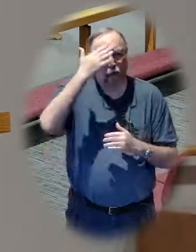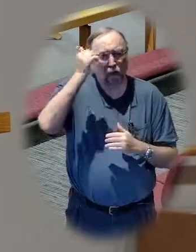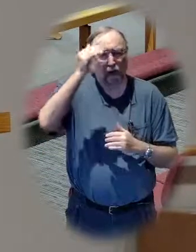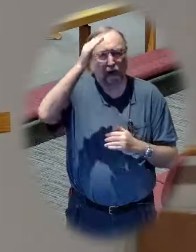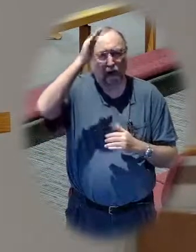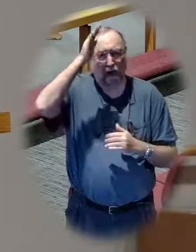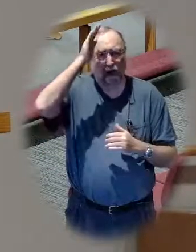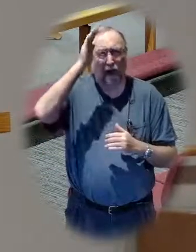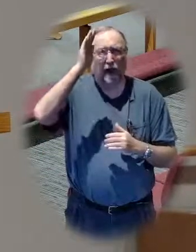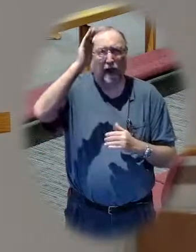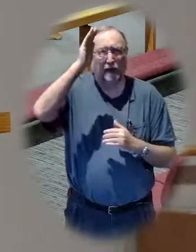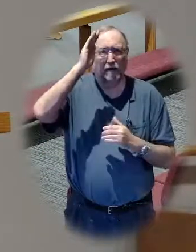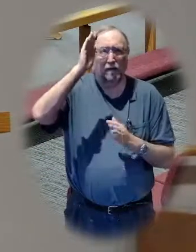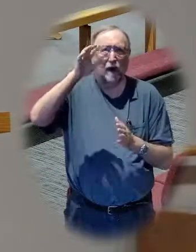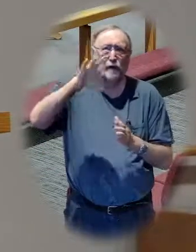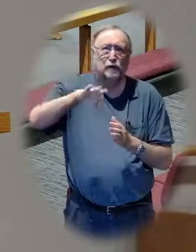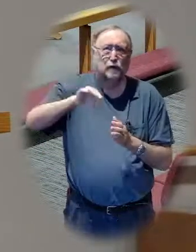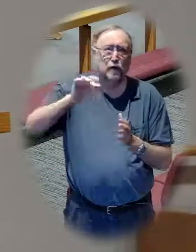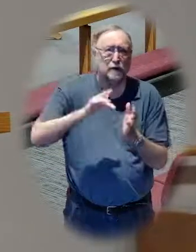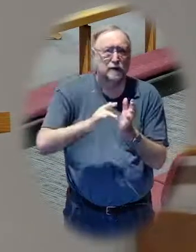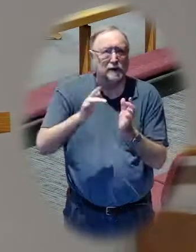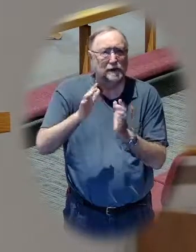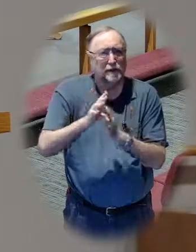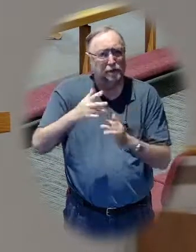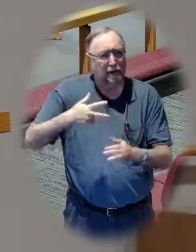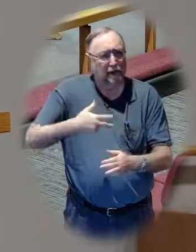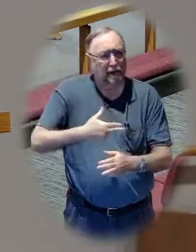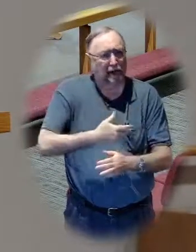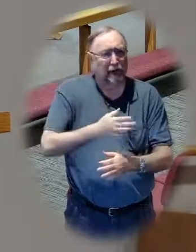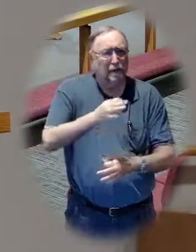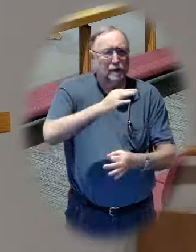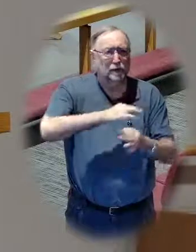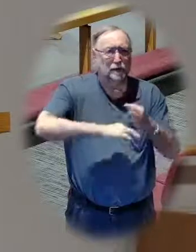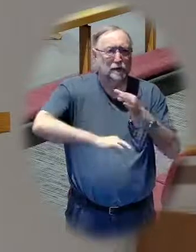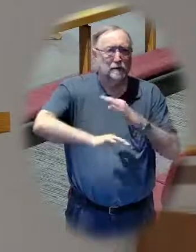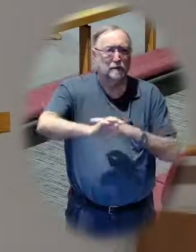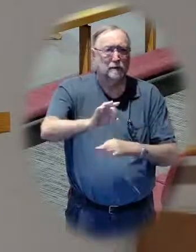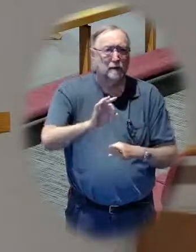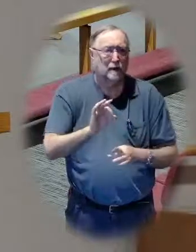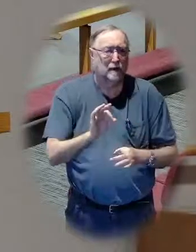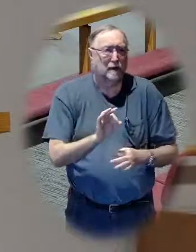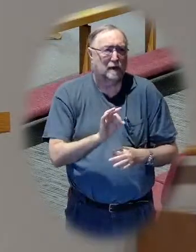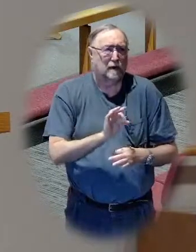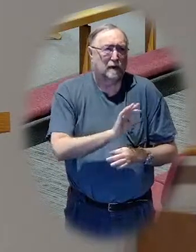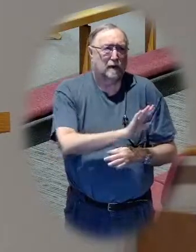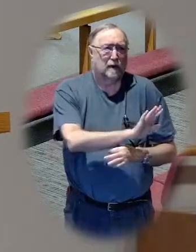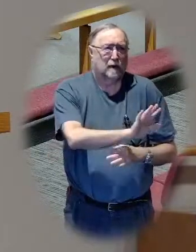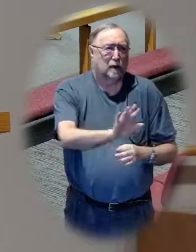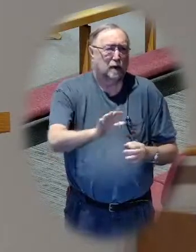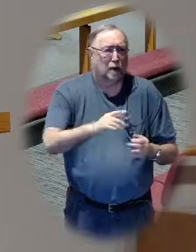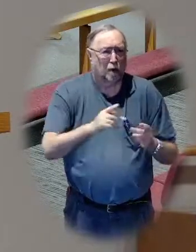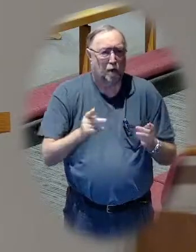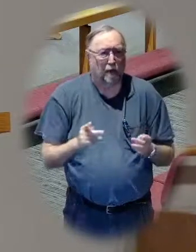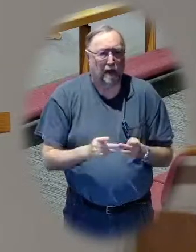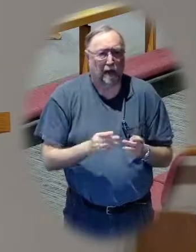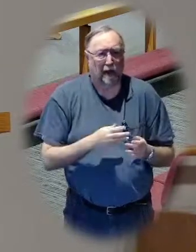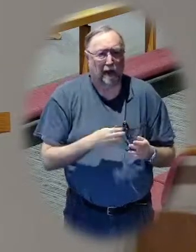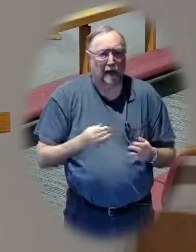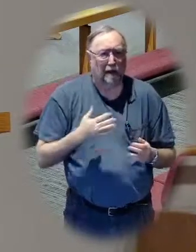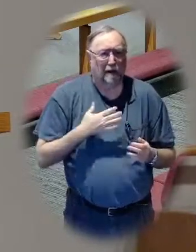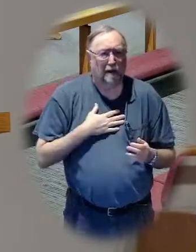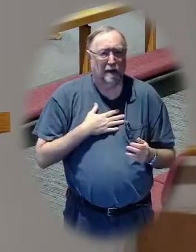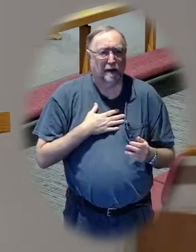him to be the Lamb to take your place and mine, and not